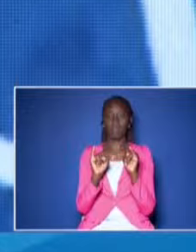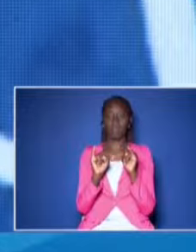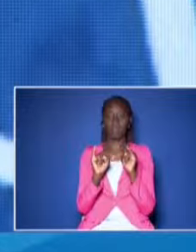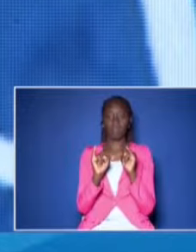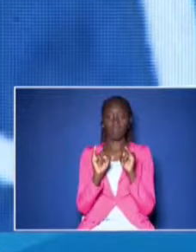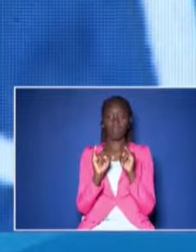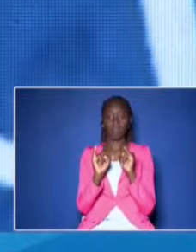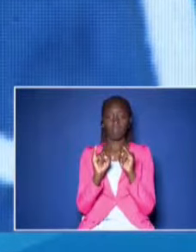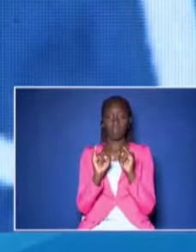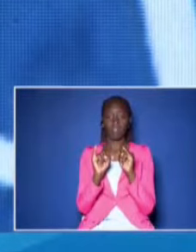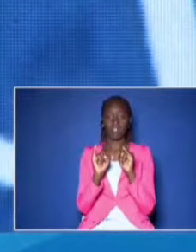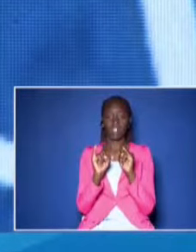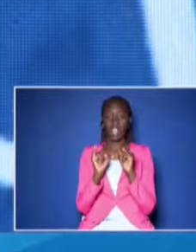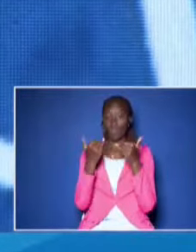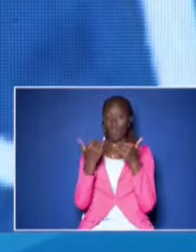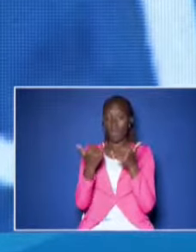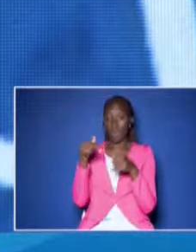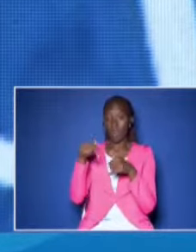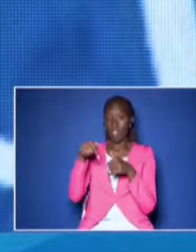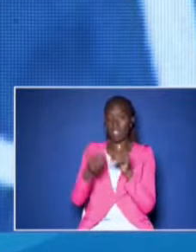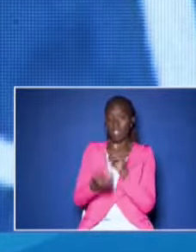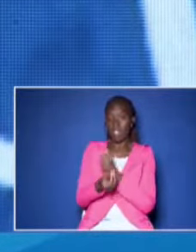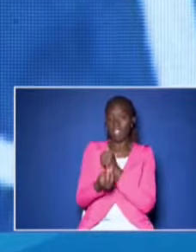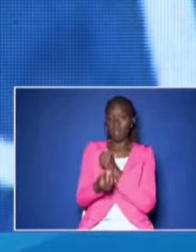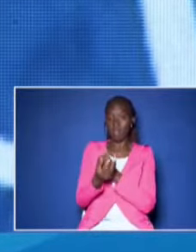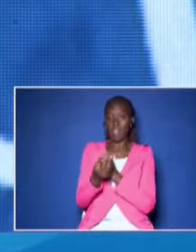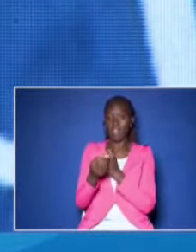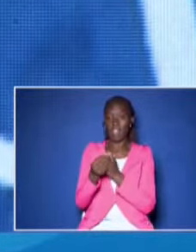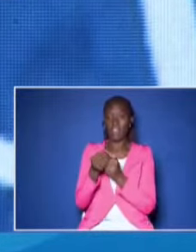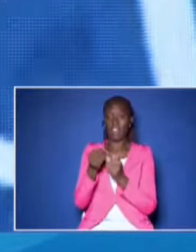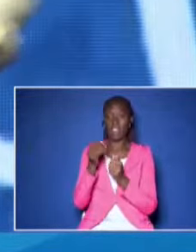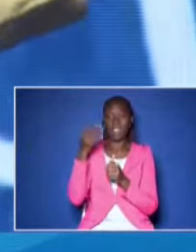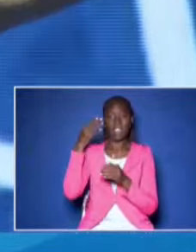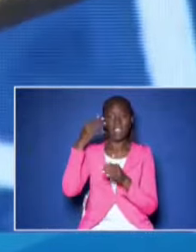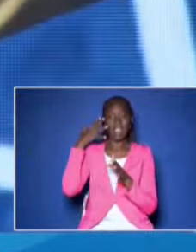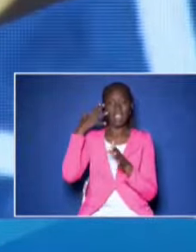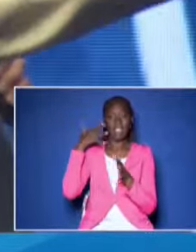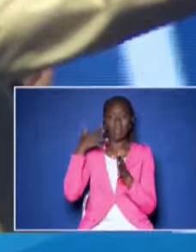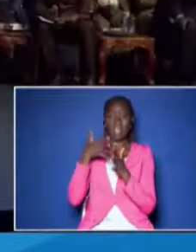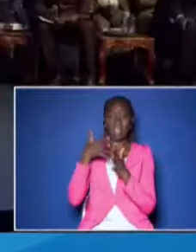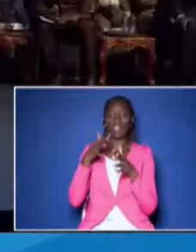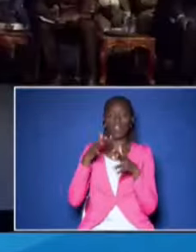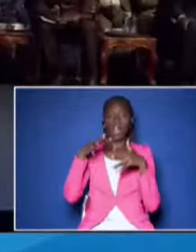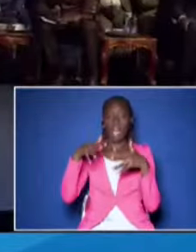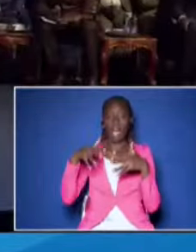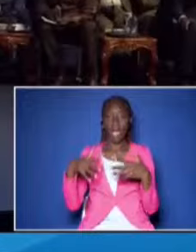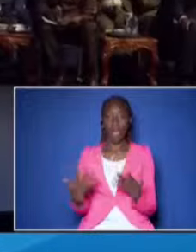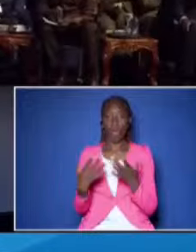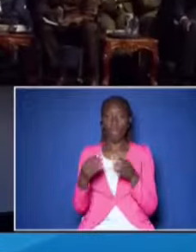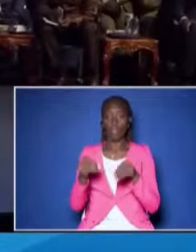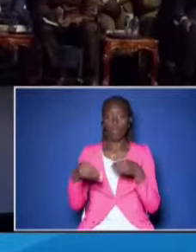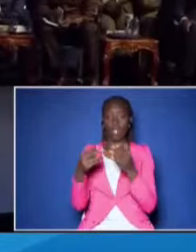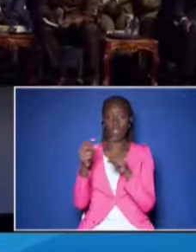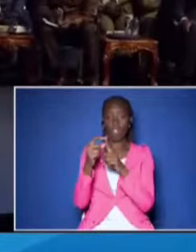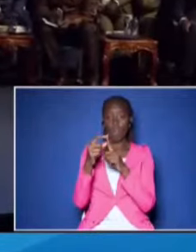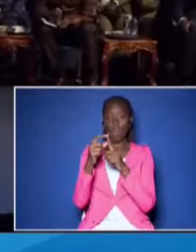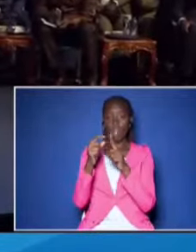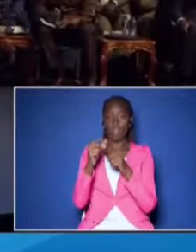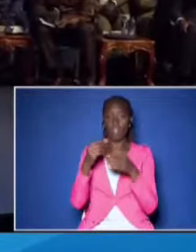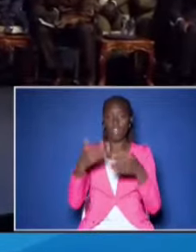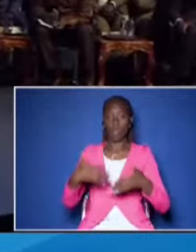times this explains inspiration put that SC on the screen for